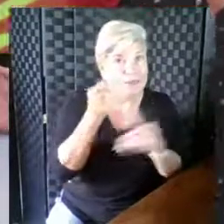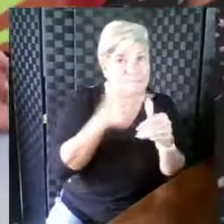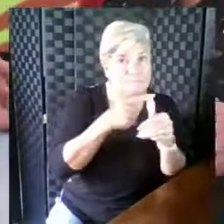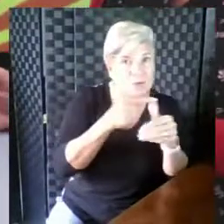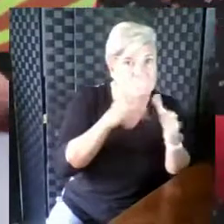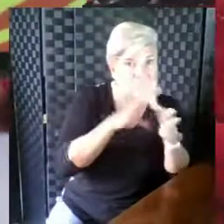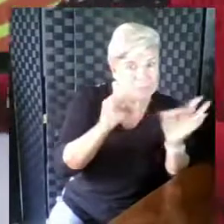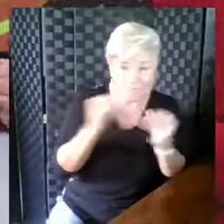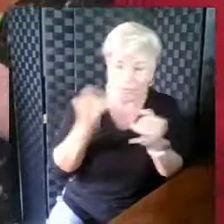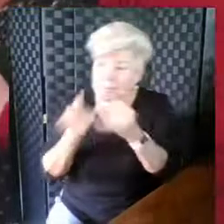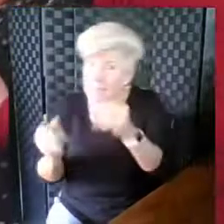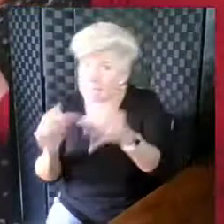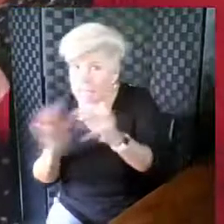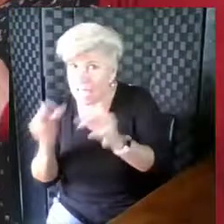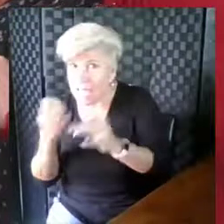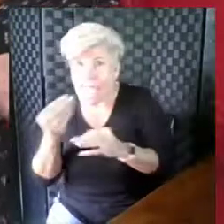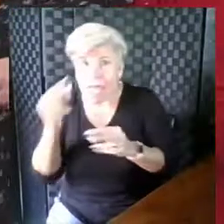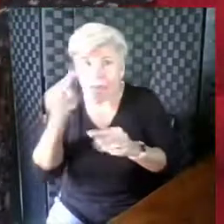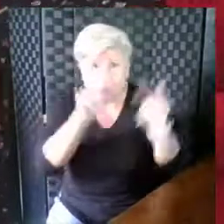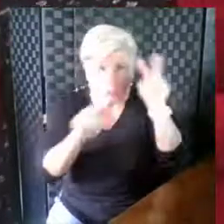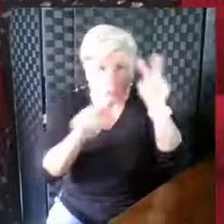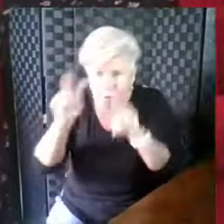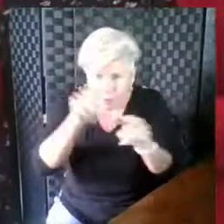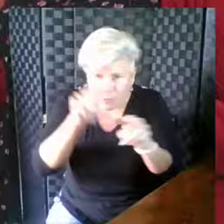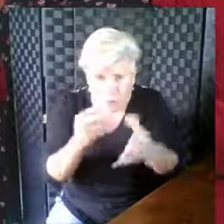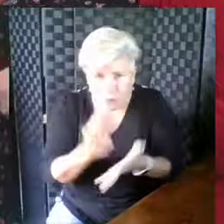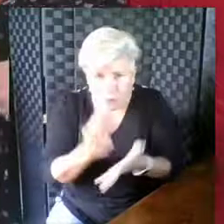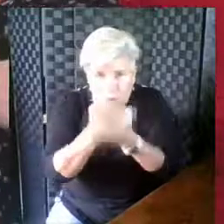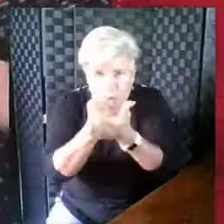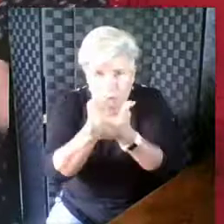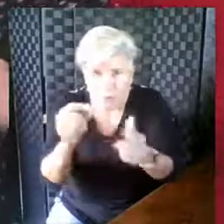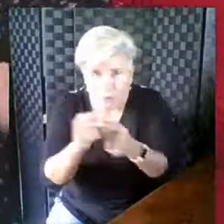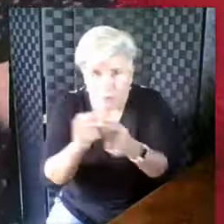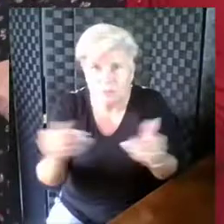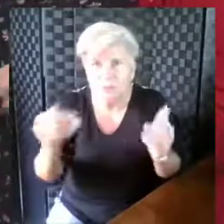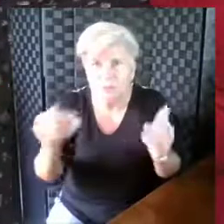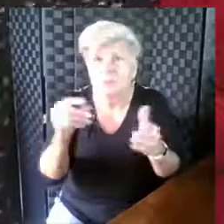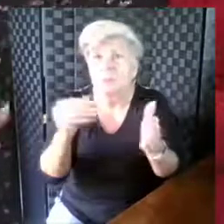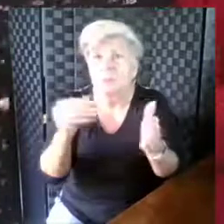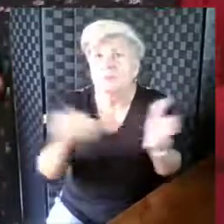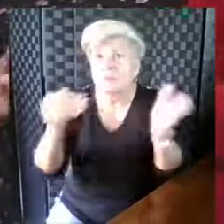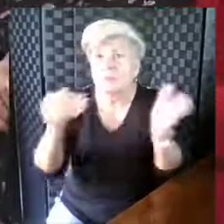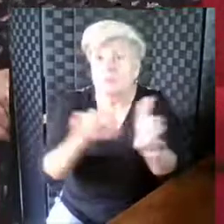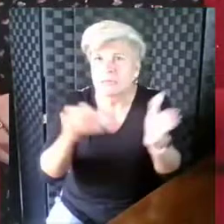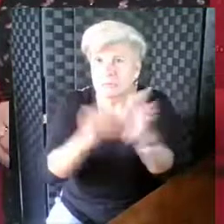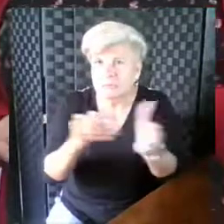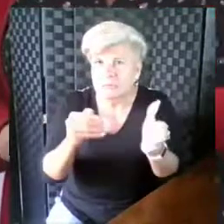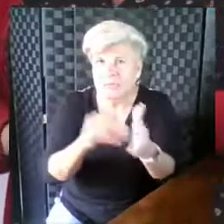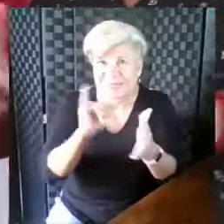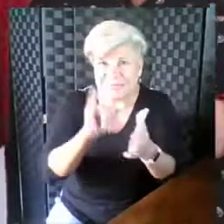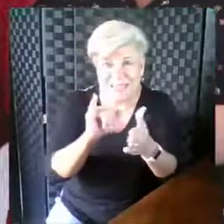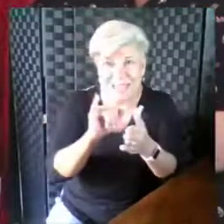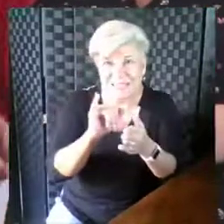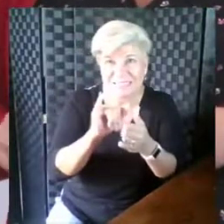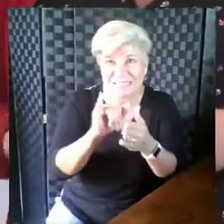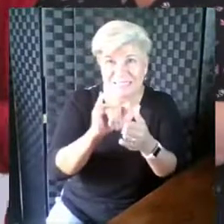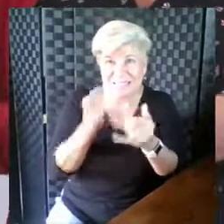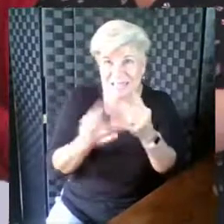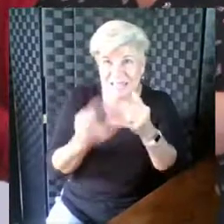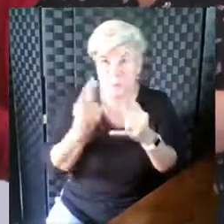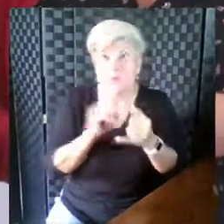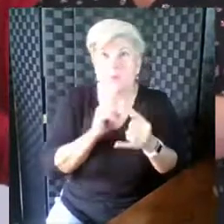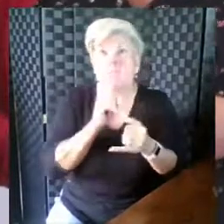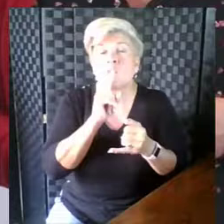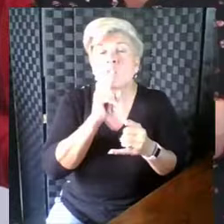last sentence, and we want to look for clue words repeated over and over. That last one